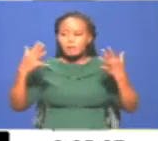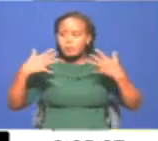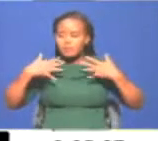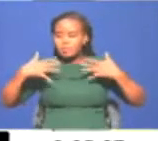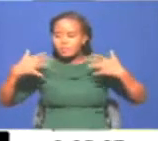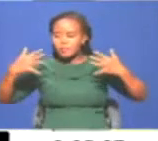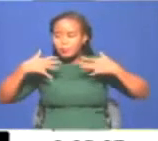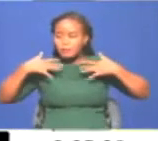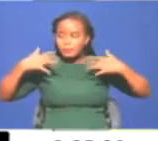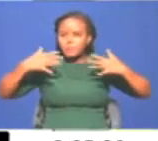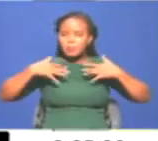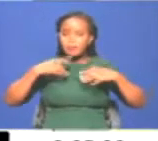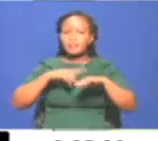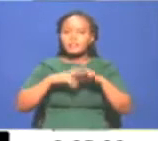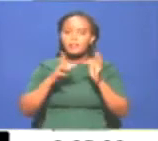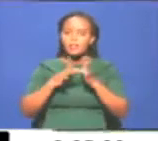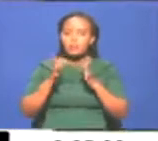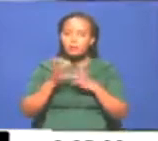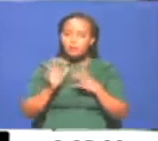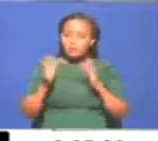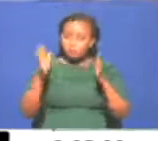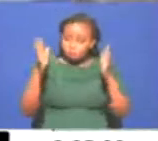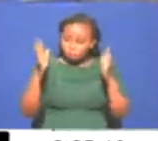festive season. Ruth Womboi reports.